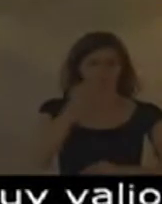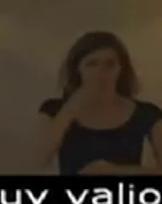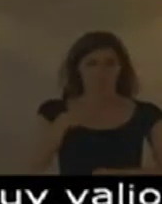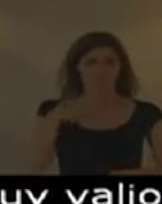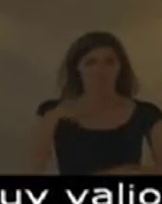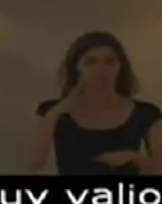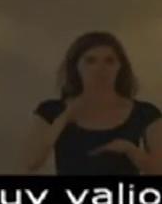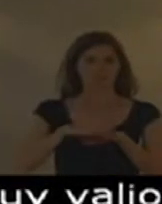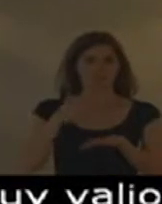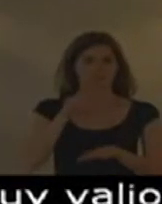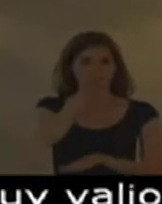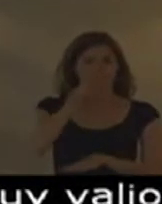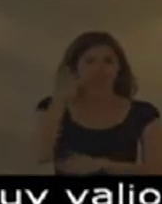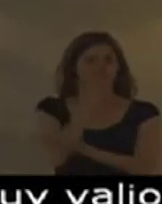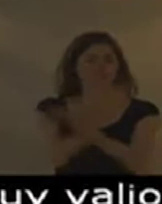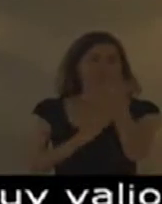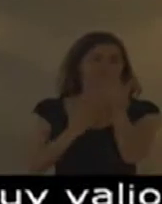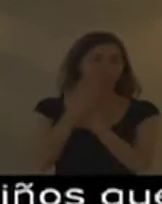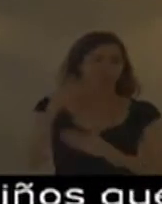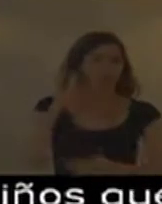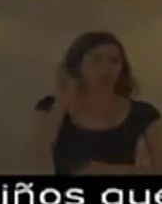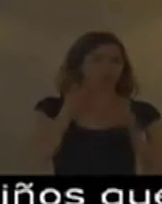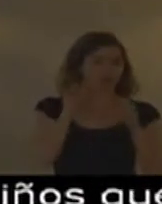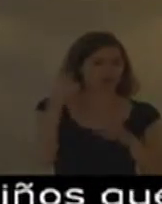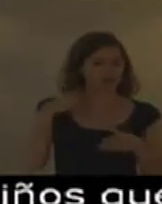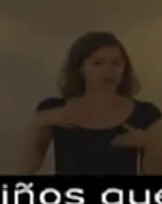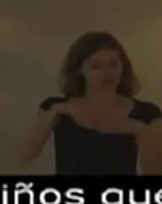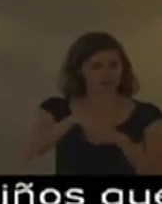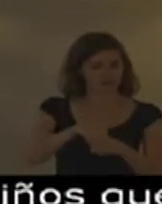tool for including children that have a certain degree of